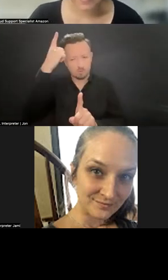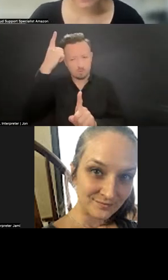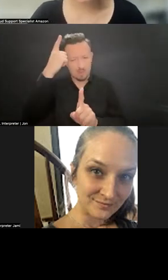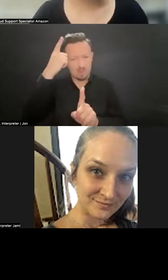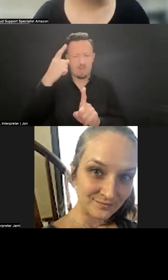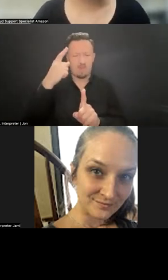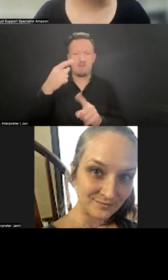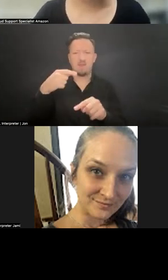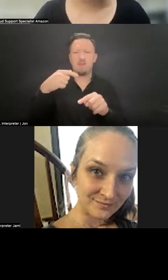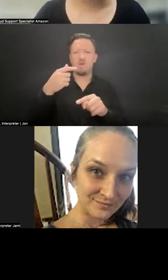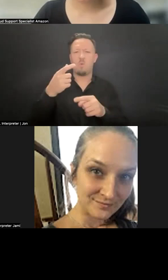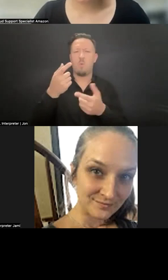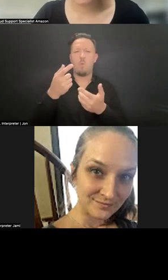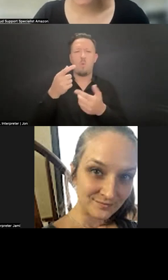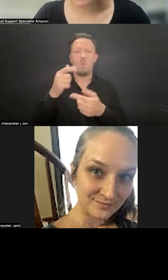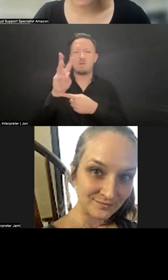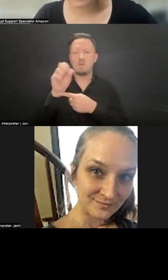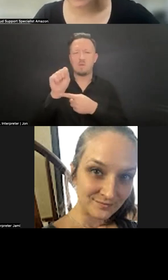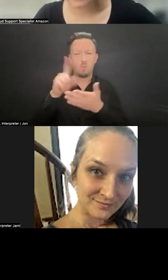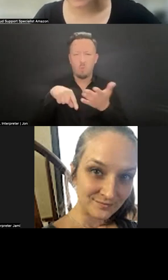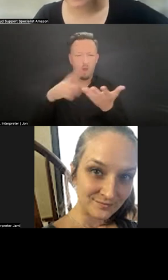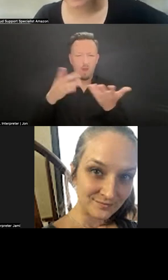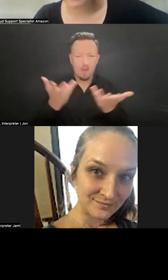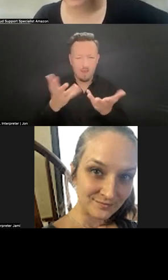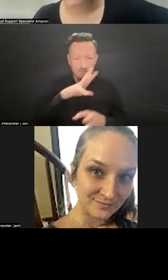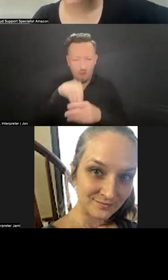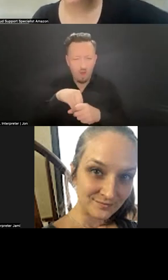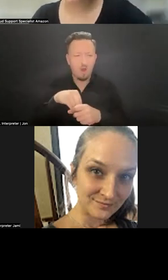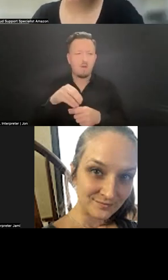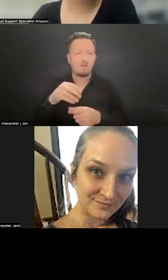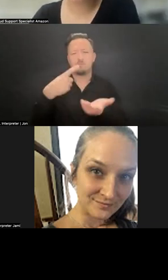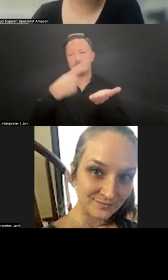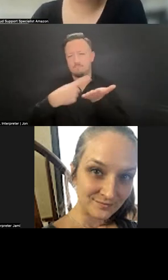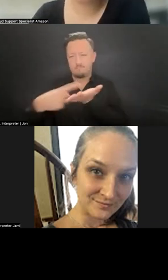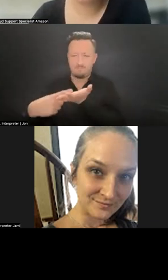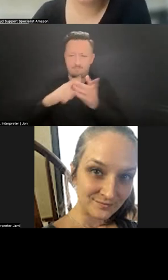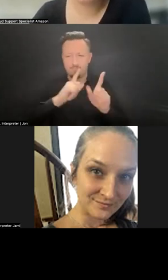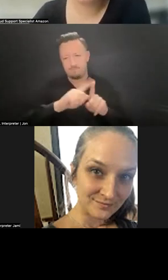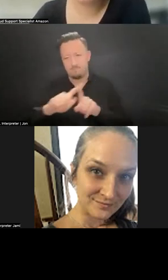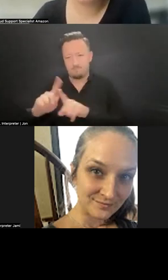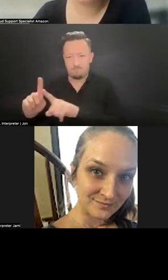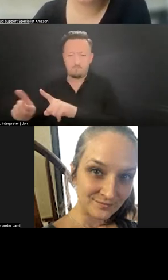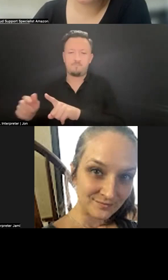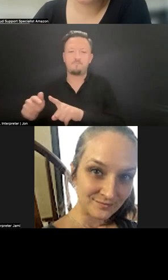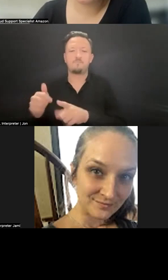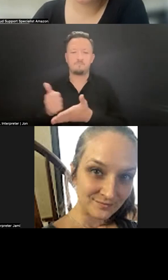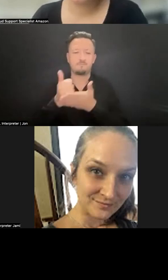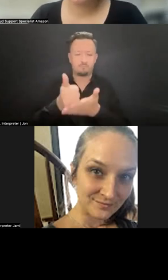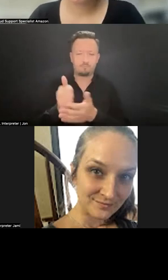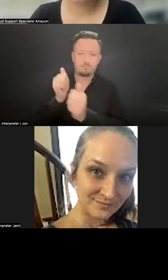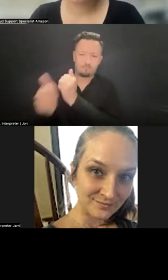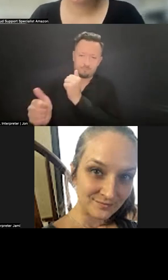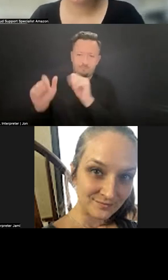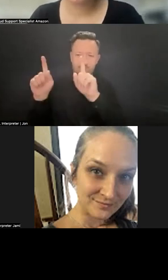in this, what are some of the areas we're going to cover. There's going to be lots of topics. You have already have